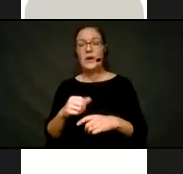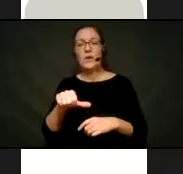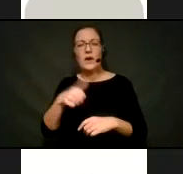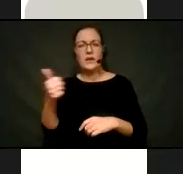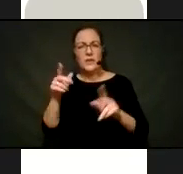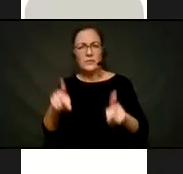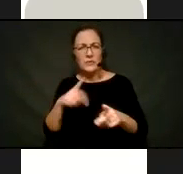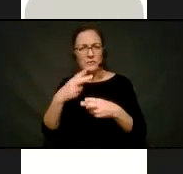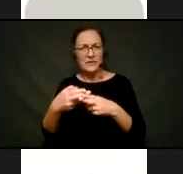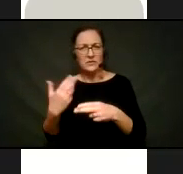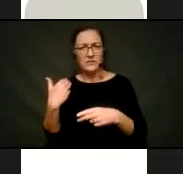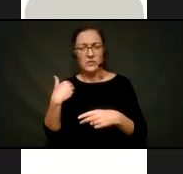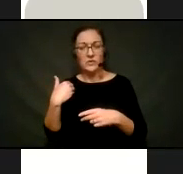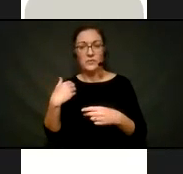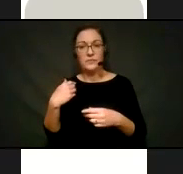information that we're getting is